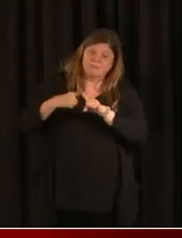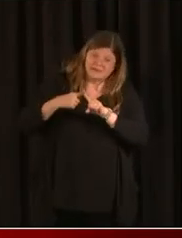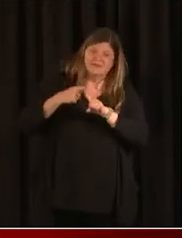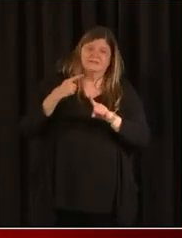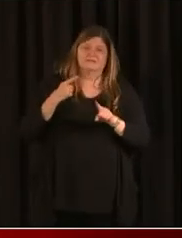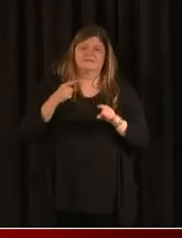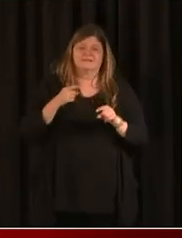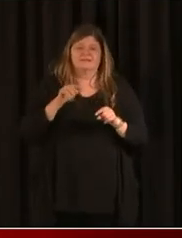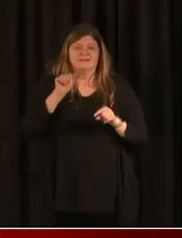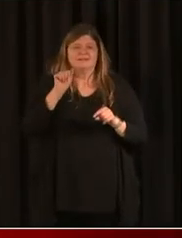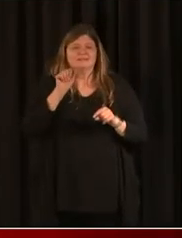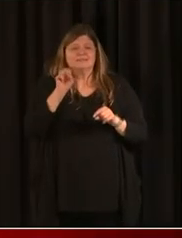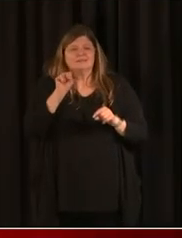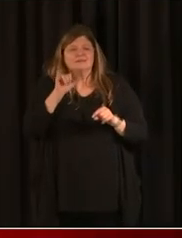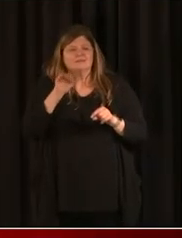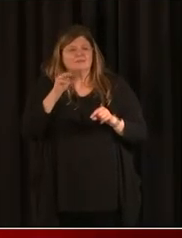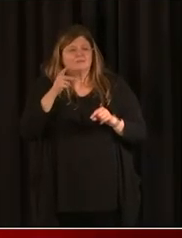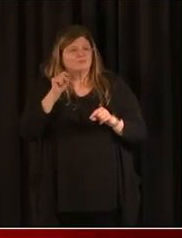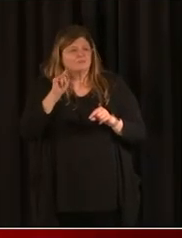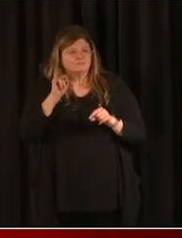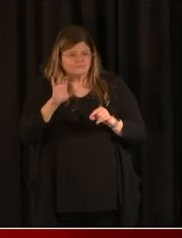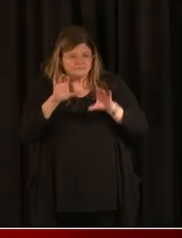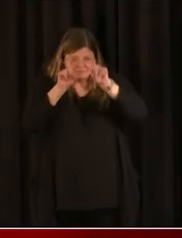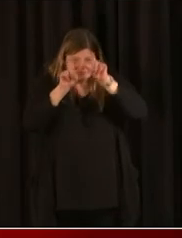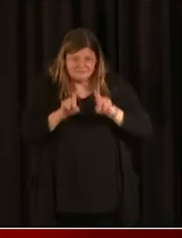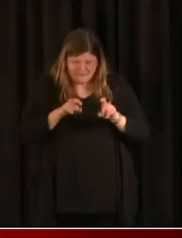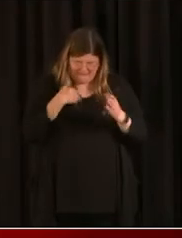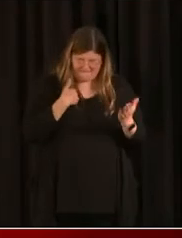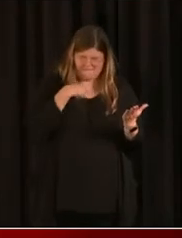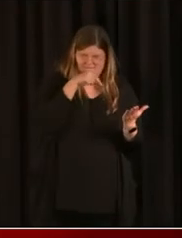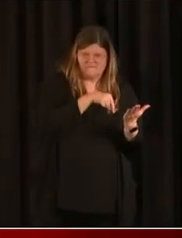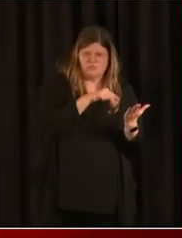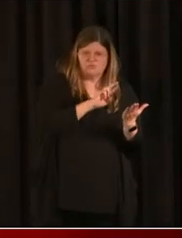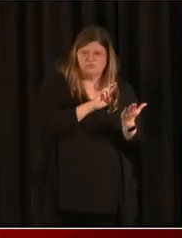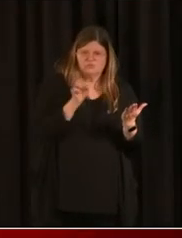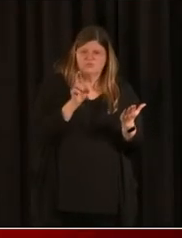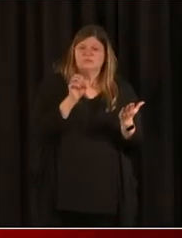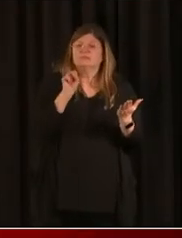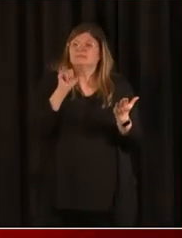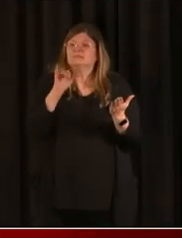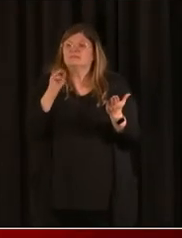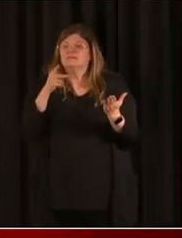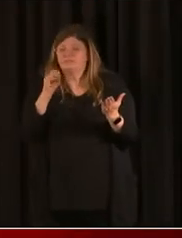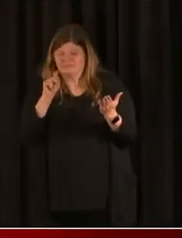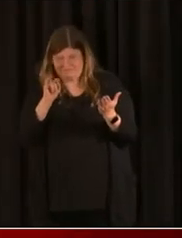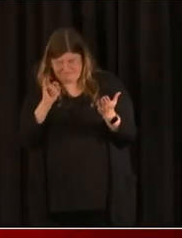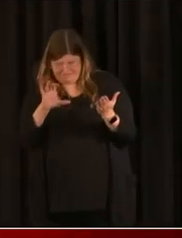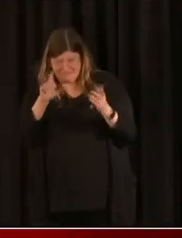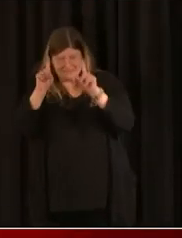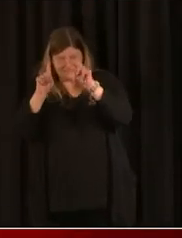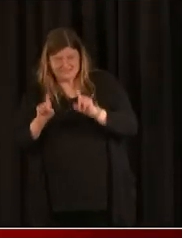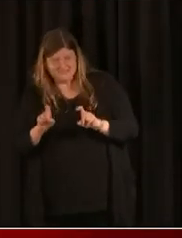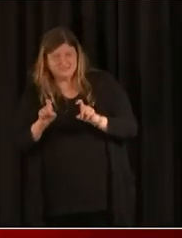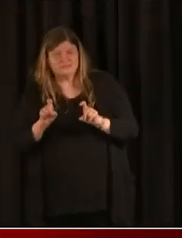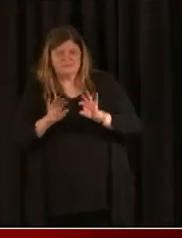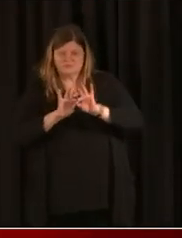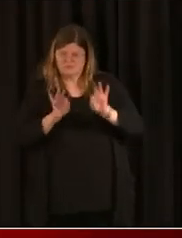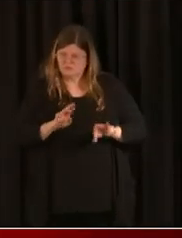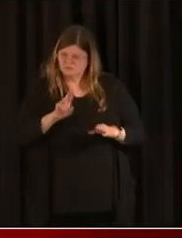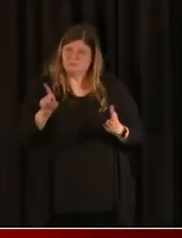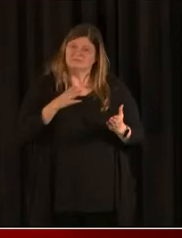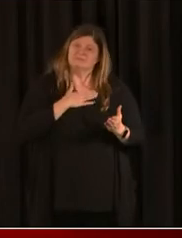the asymptomatic testing consent form and the symptomatic testing consent form. So we ask families to